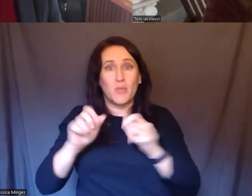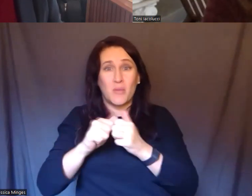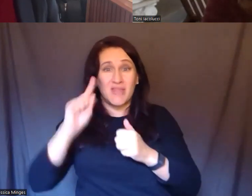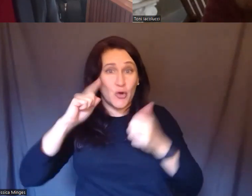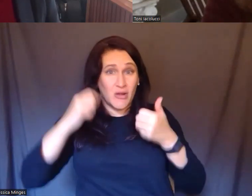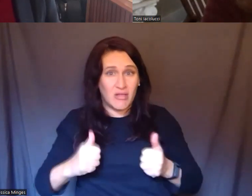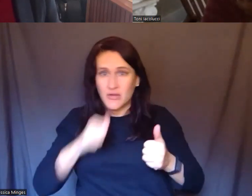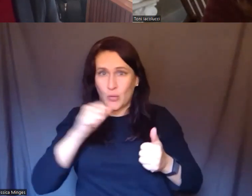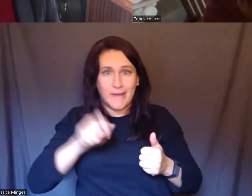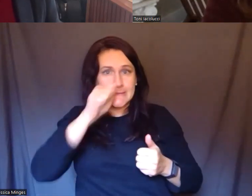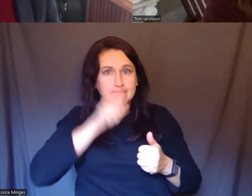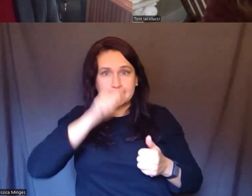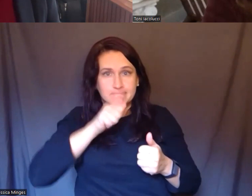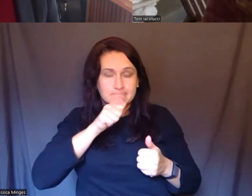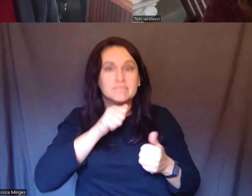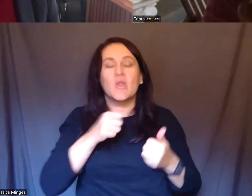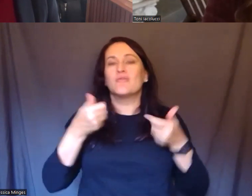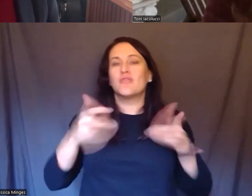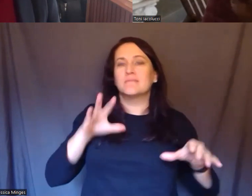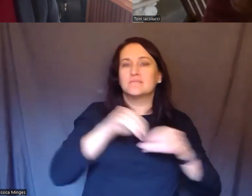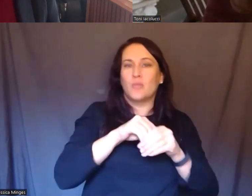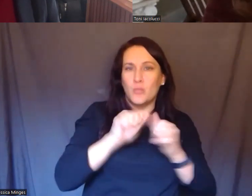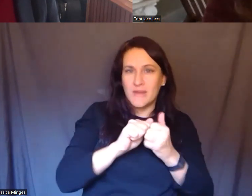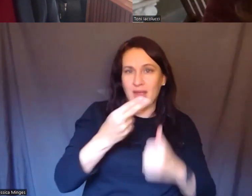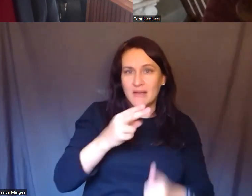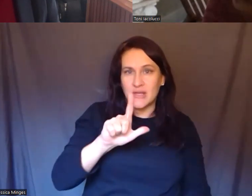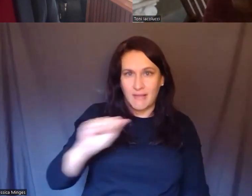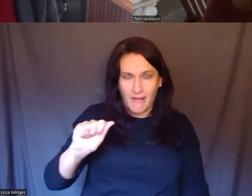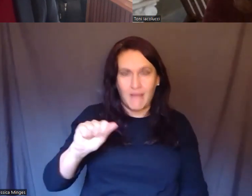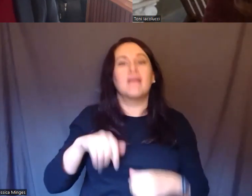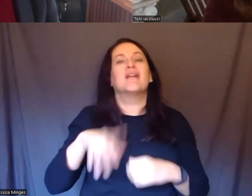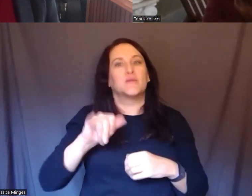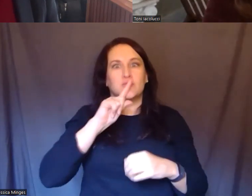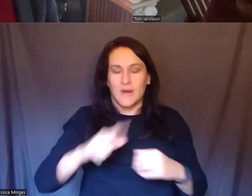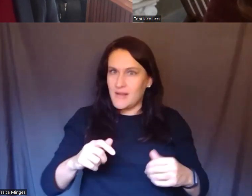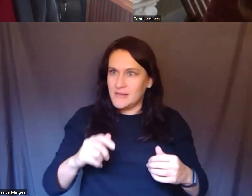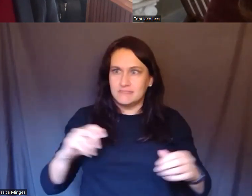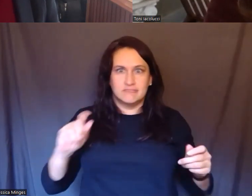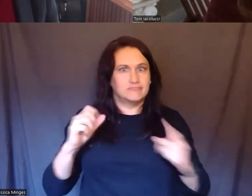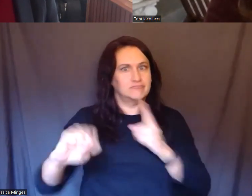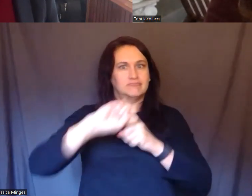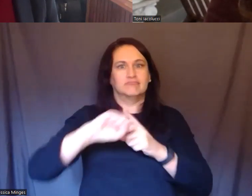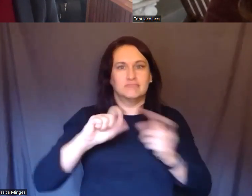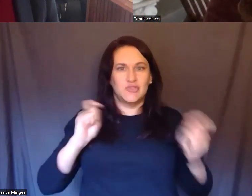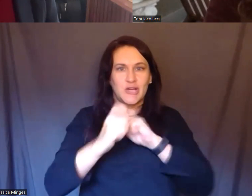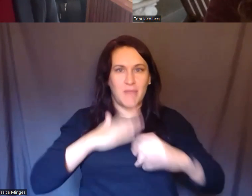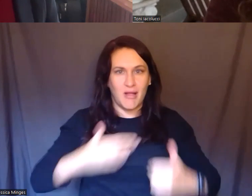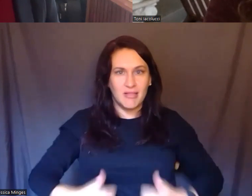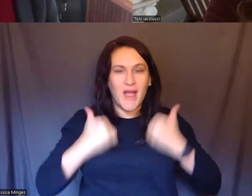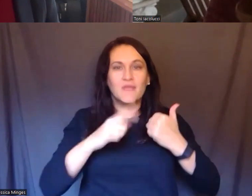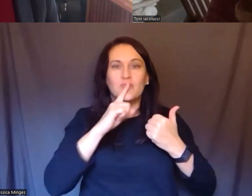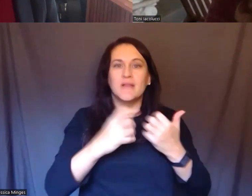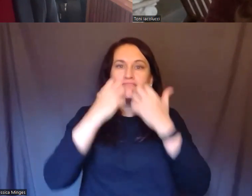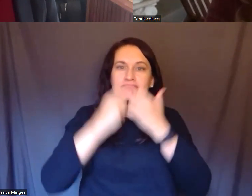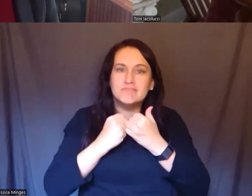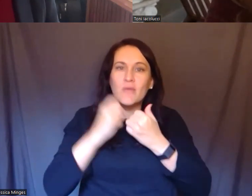through this. So I was already a part of HLAA, which was life-changing and helped me to cultivate a love for